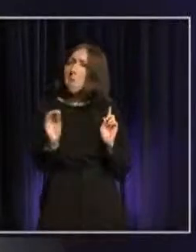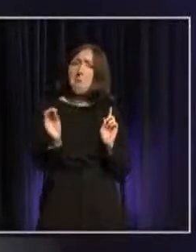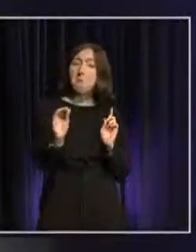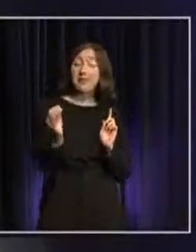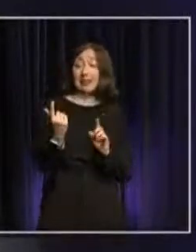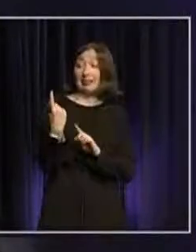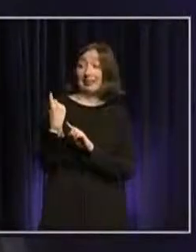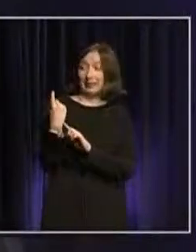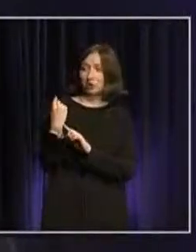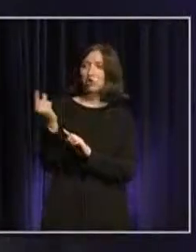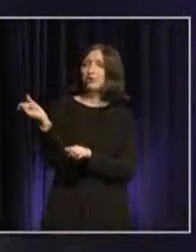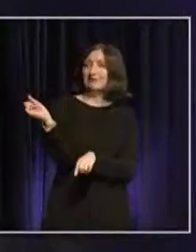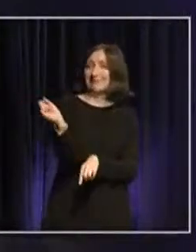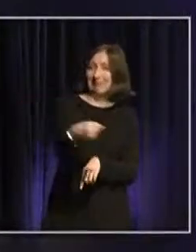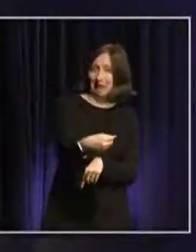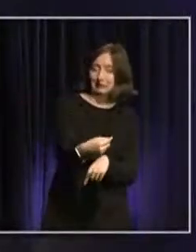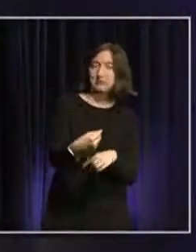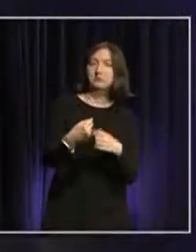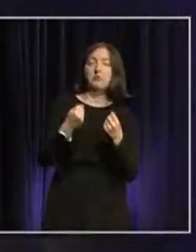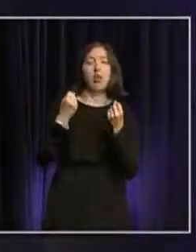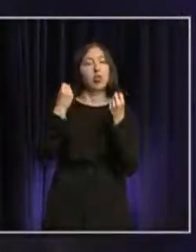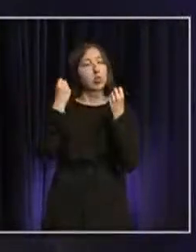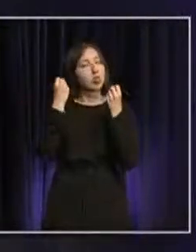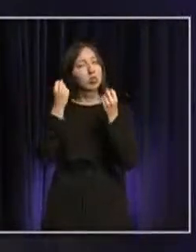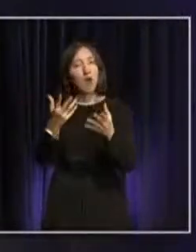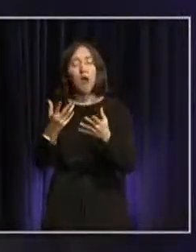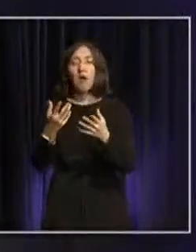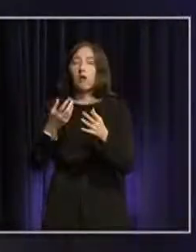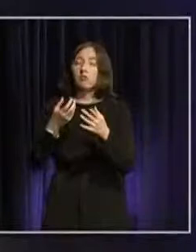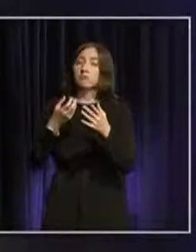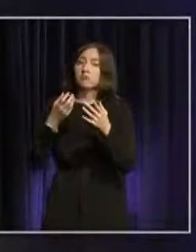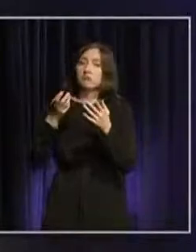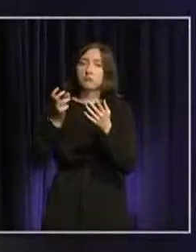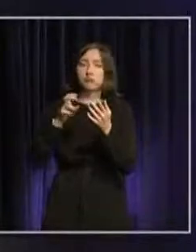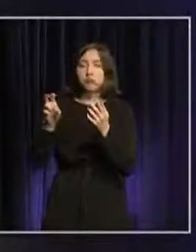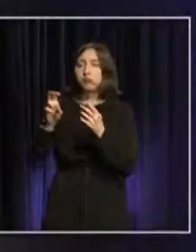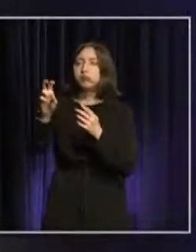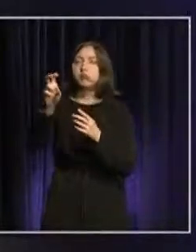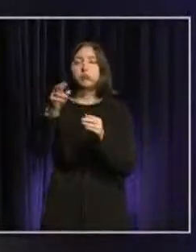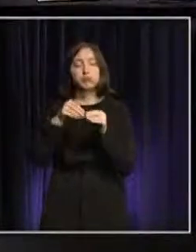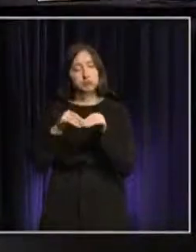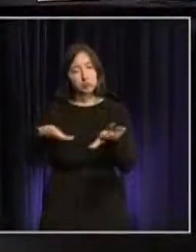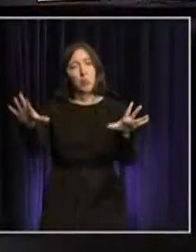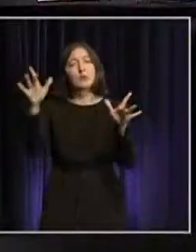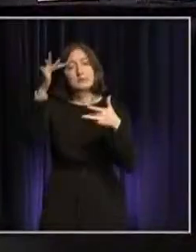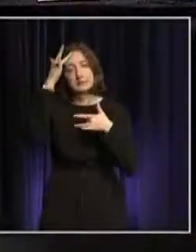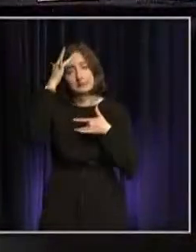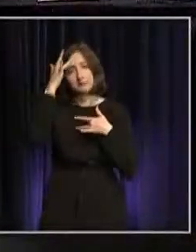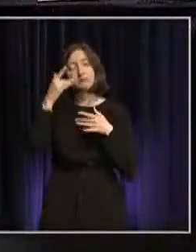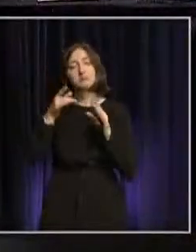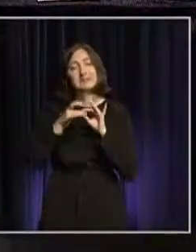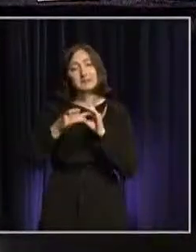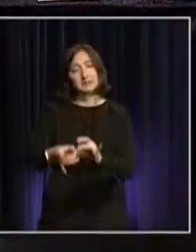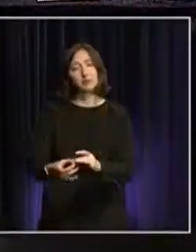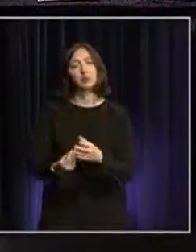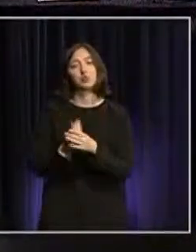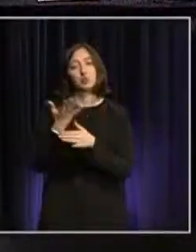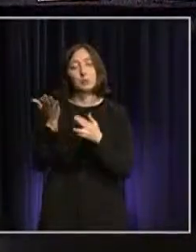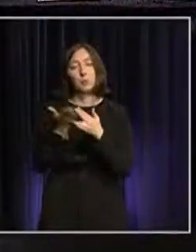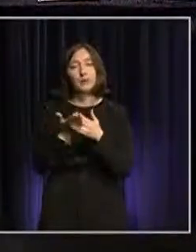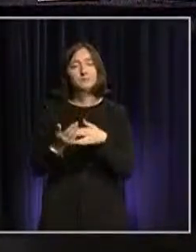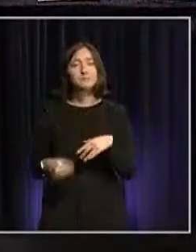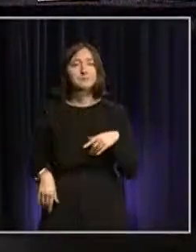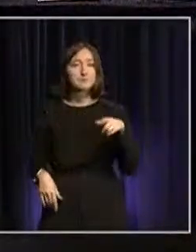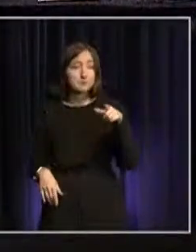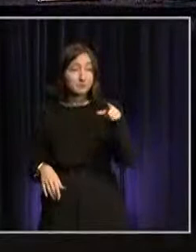year. Last year, we know a lot of the cases that started had to do with travel due to spring break. What is the status of